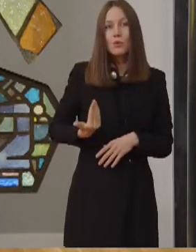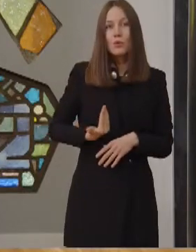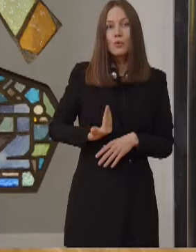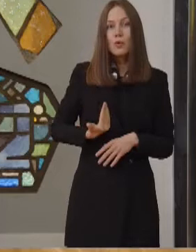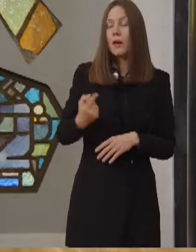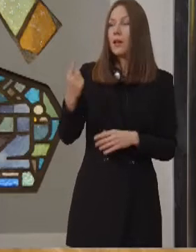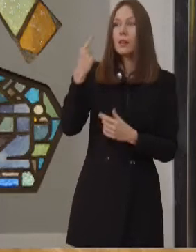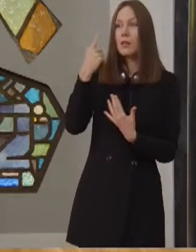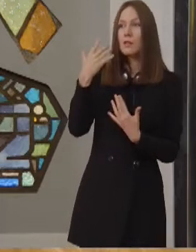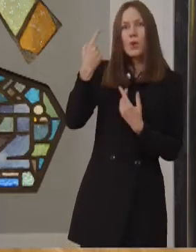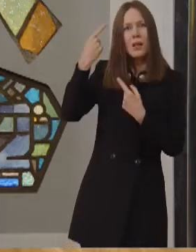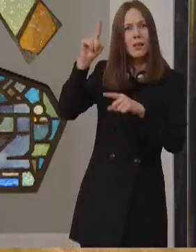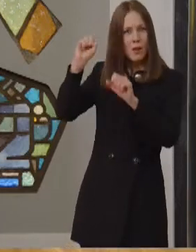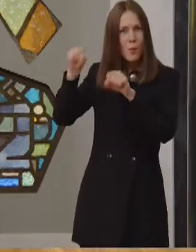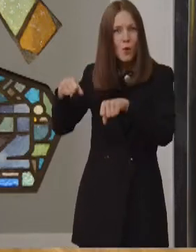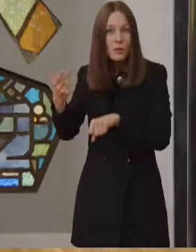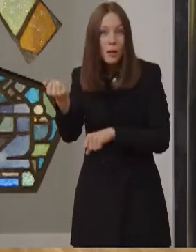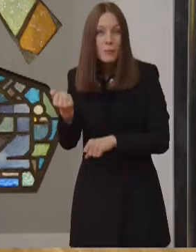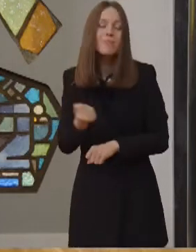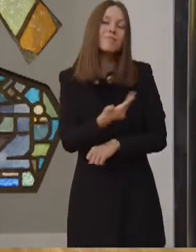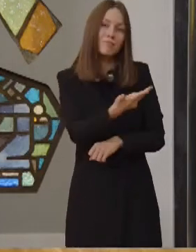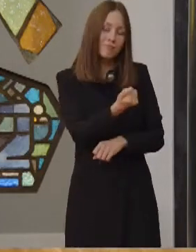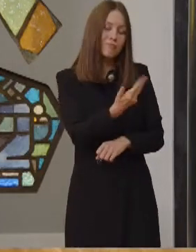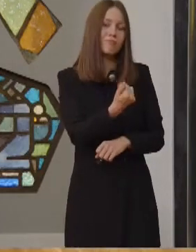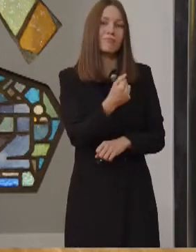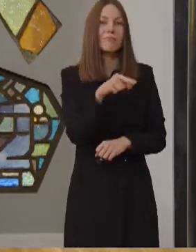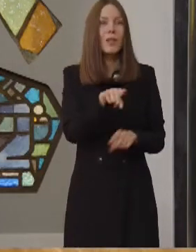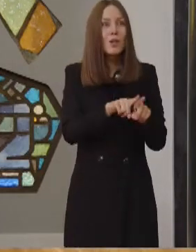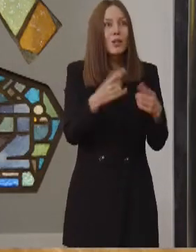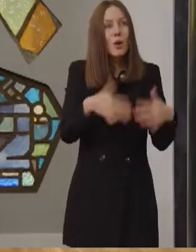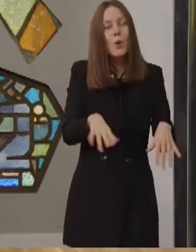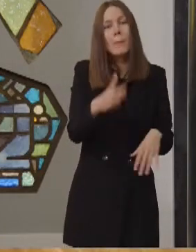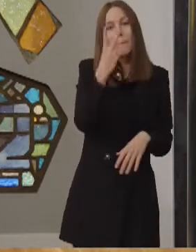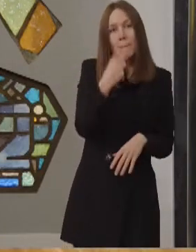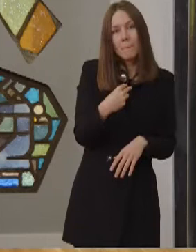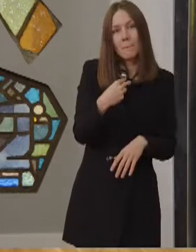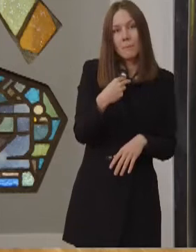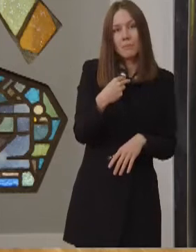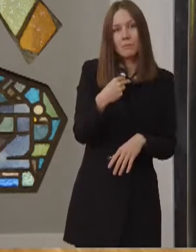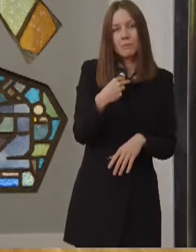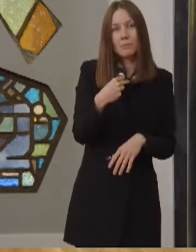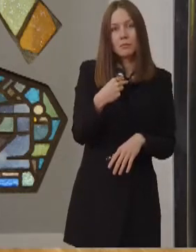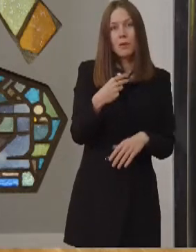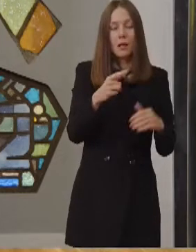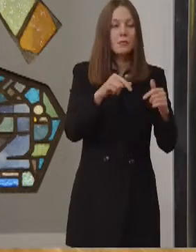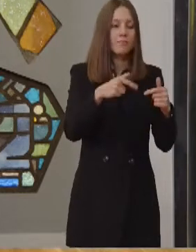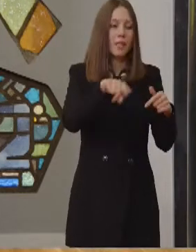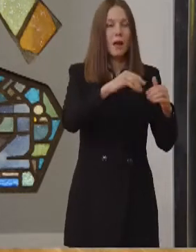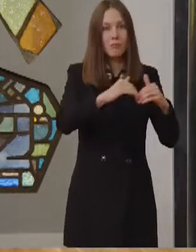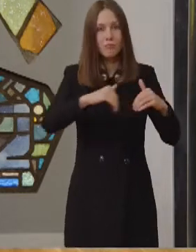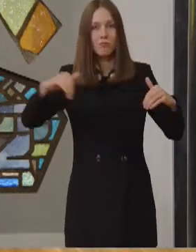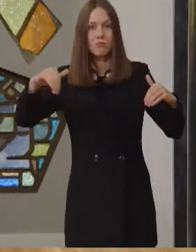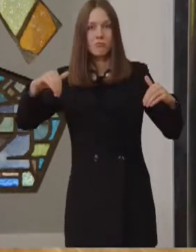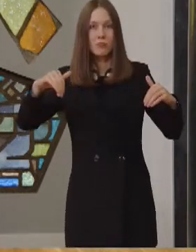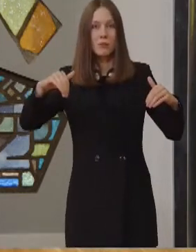used to living like that, and they don't even imagine that the